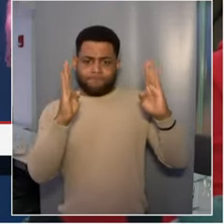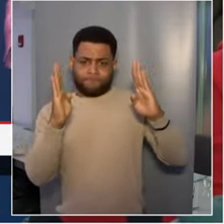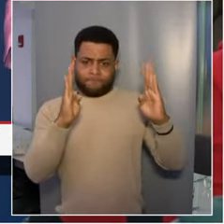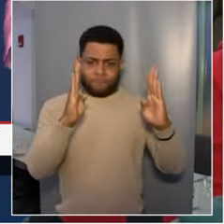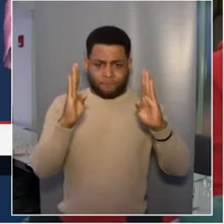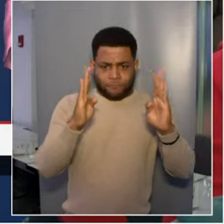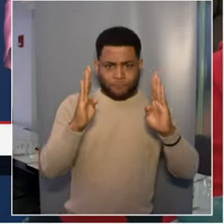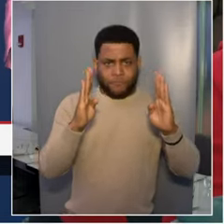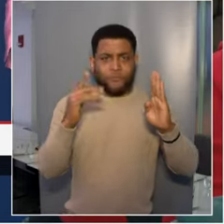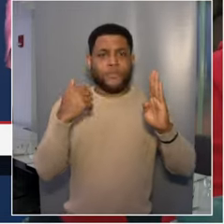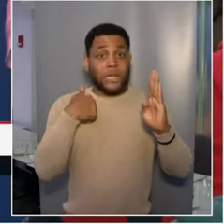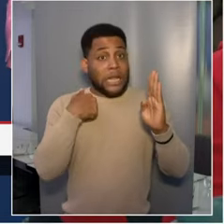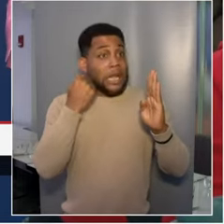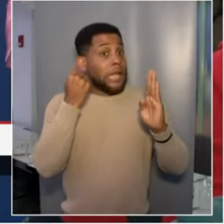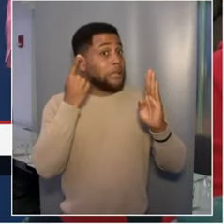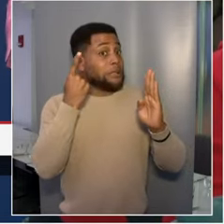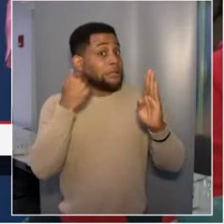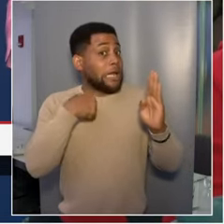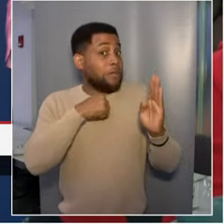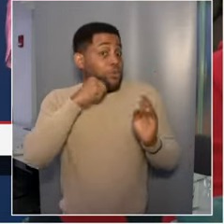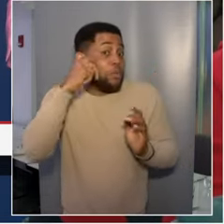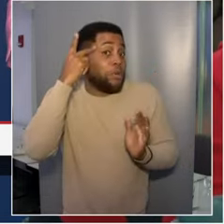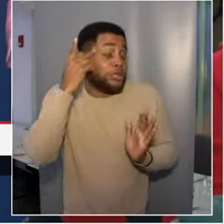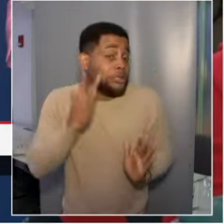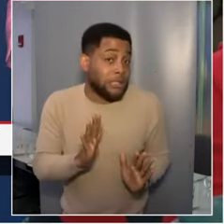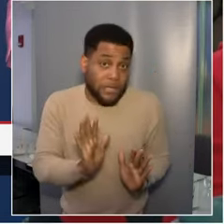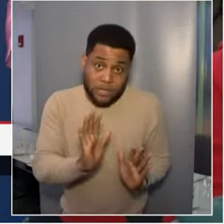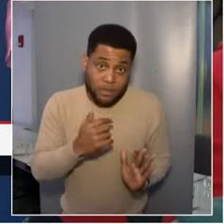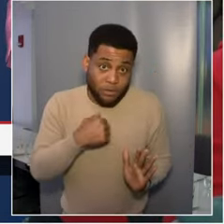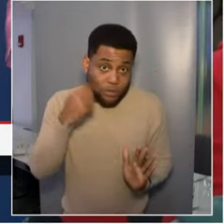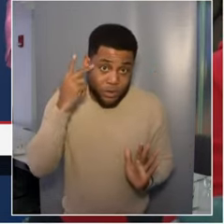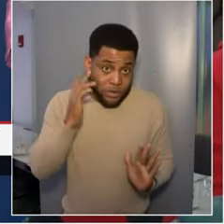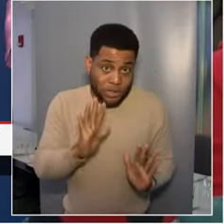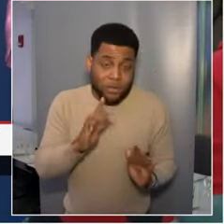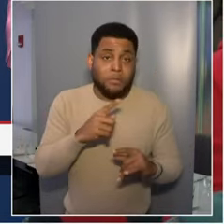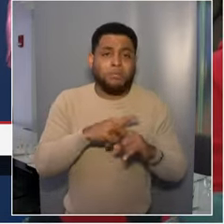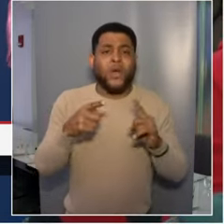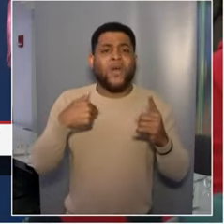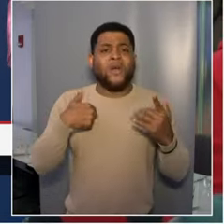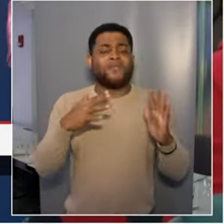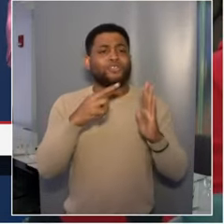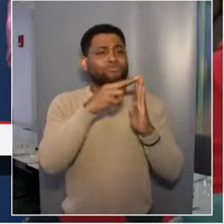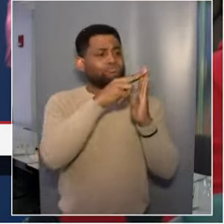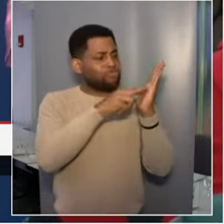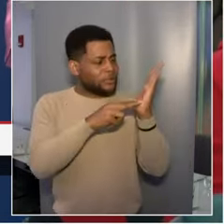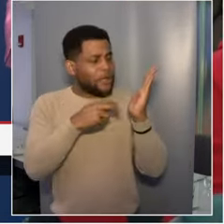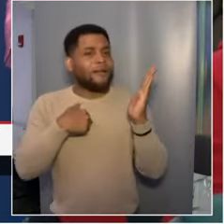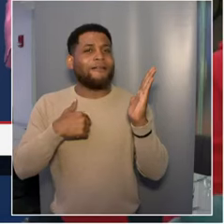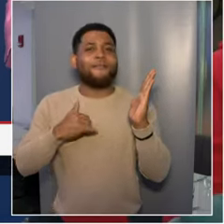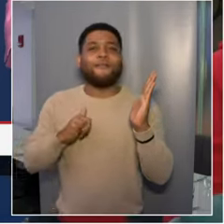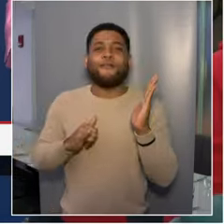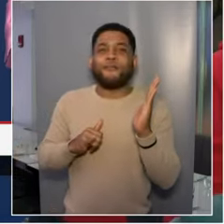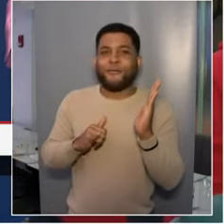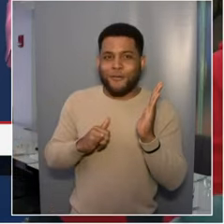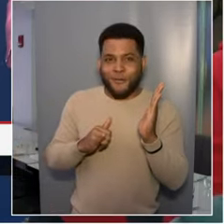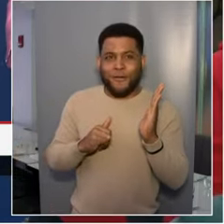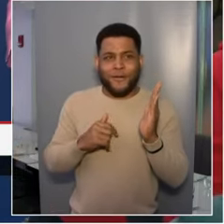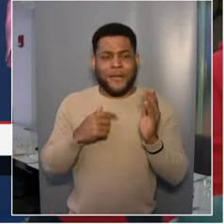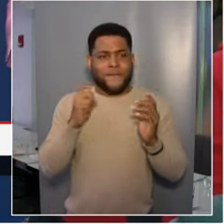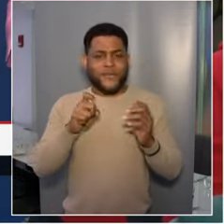politician, but I looked at that as we're putting a flag in the ground about quality of